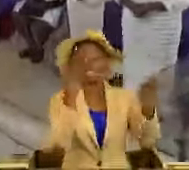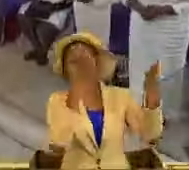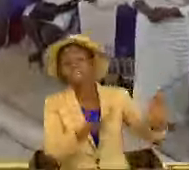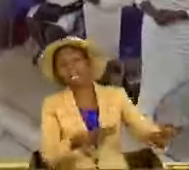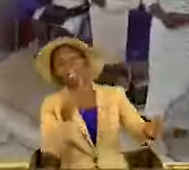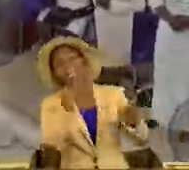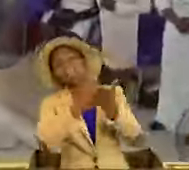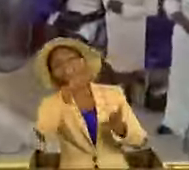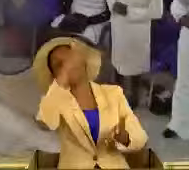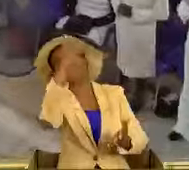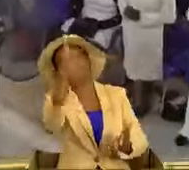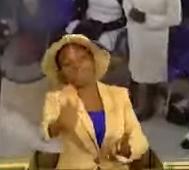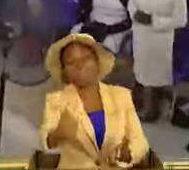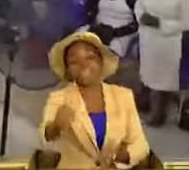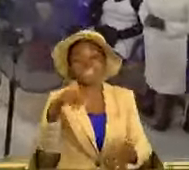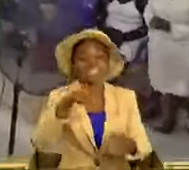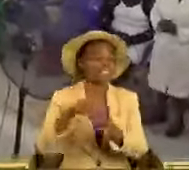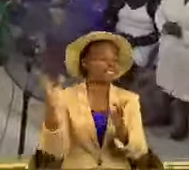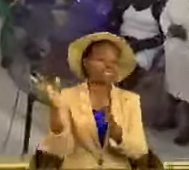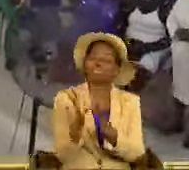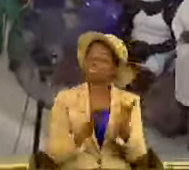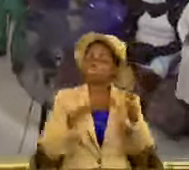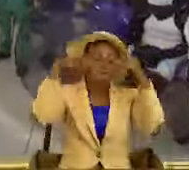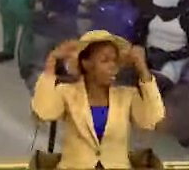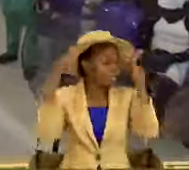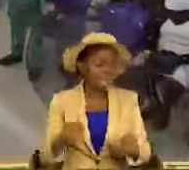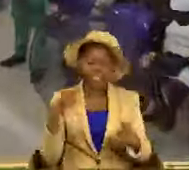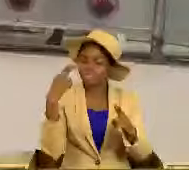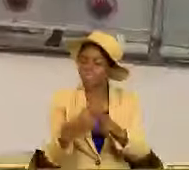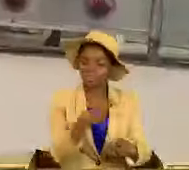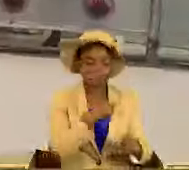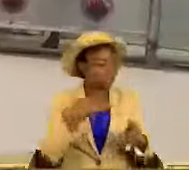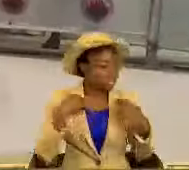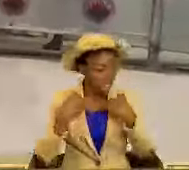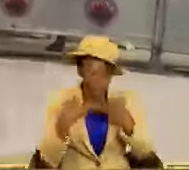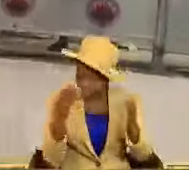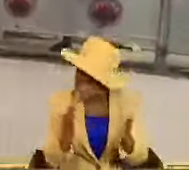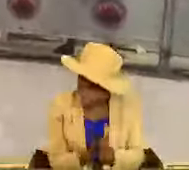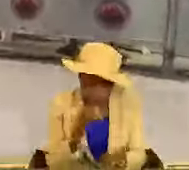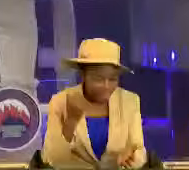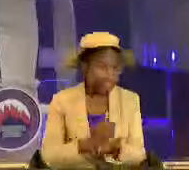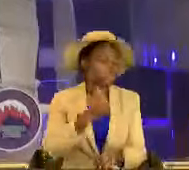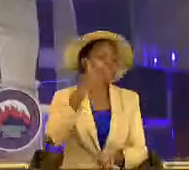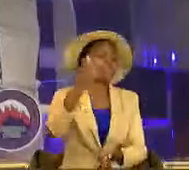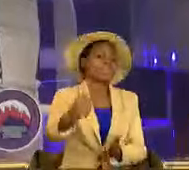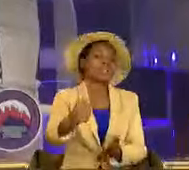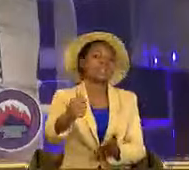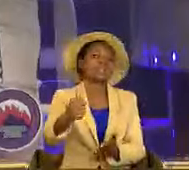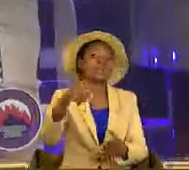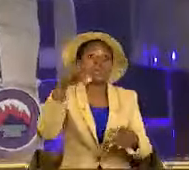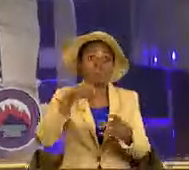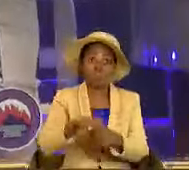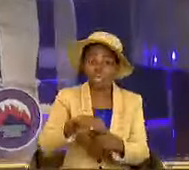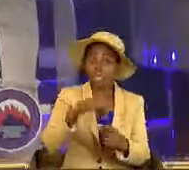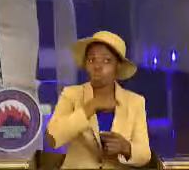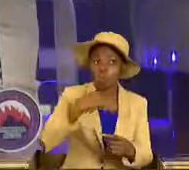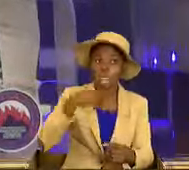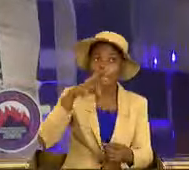power in Jesus mighty name we have prayed we are in another